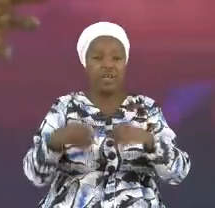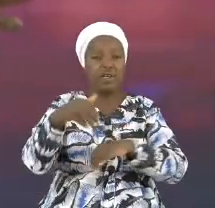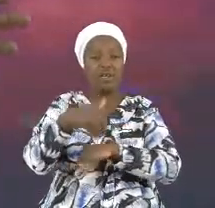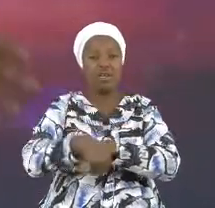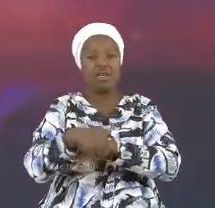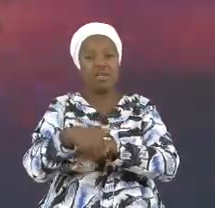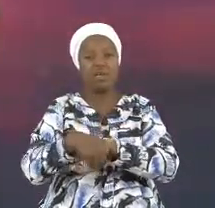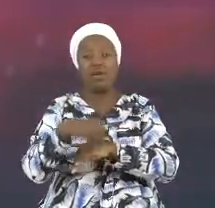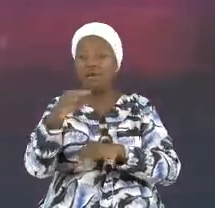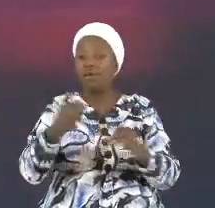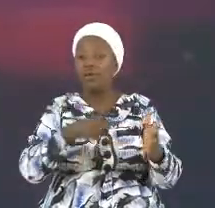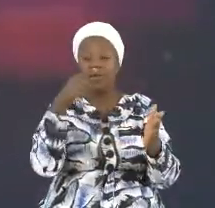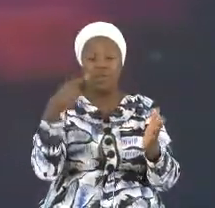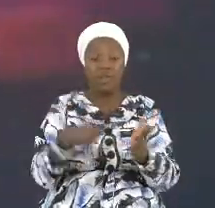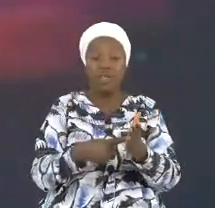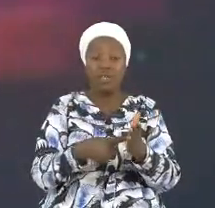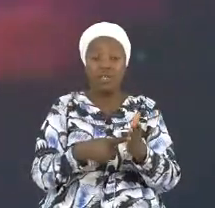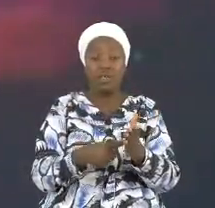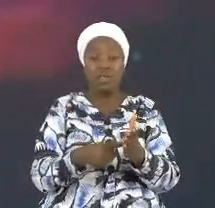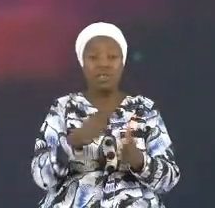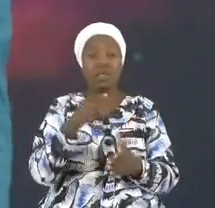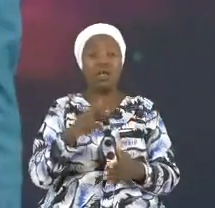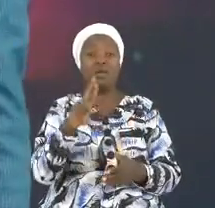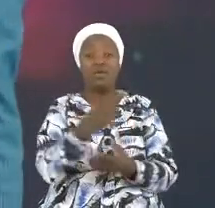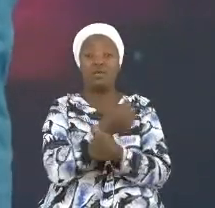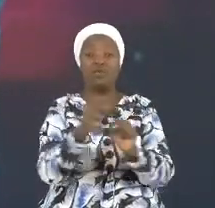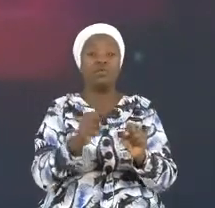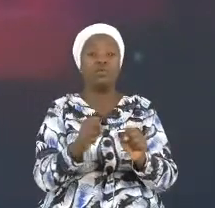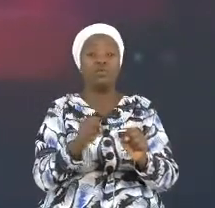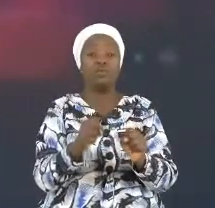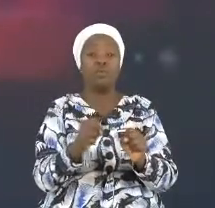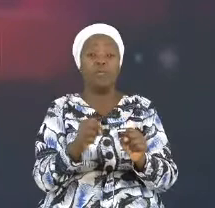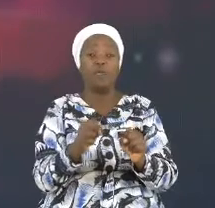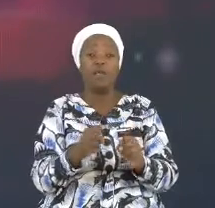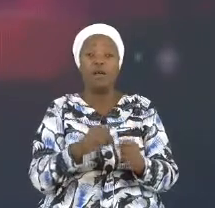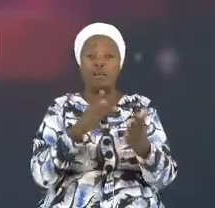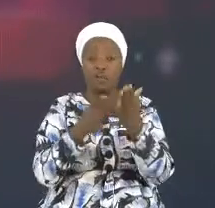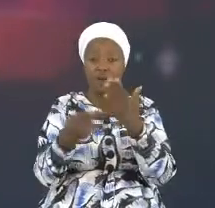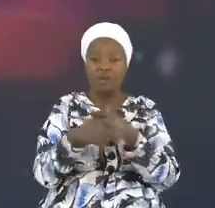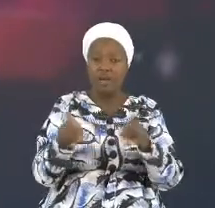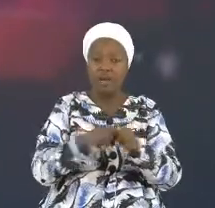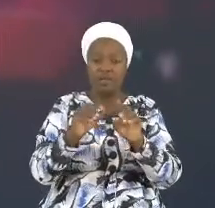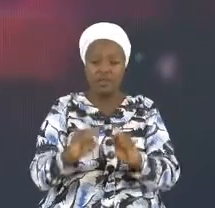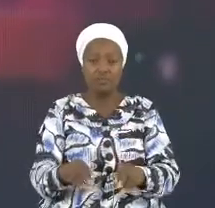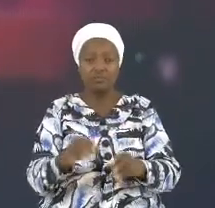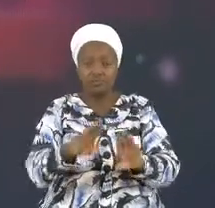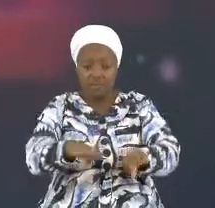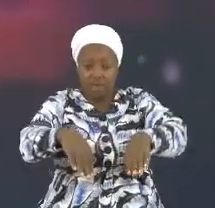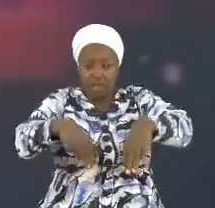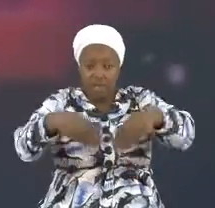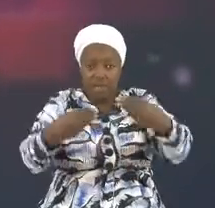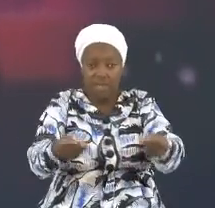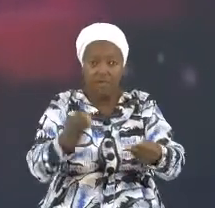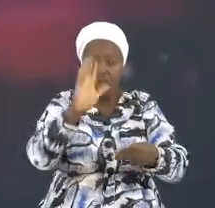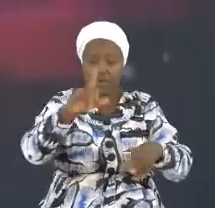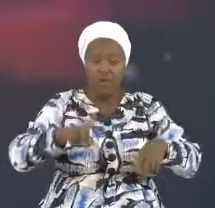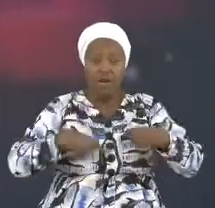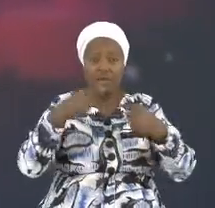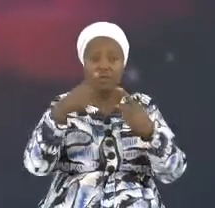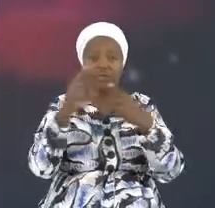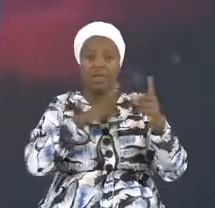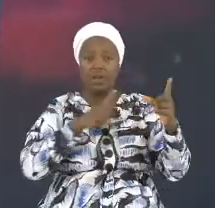this redemption crusade, as you hand over your life unto the Lord,